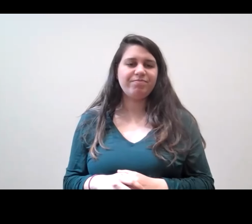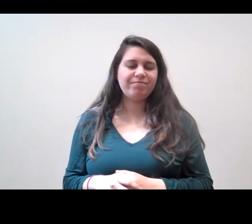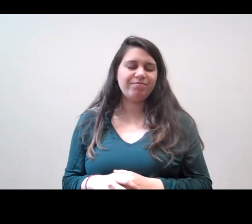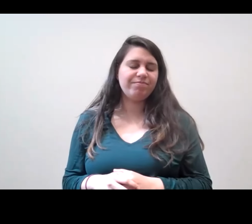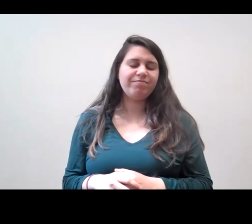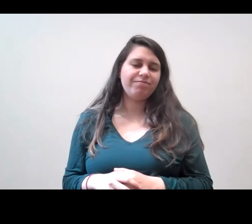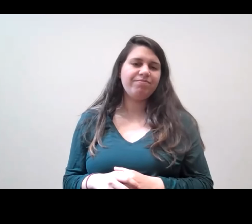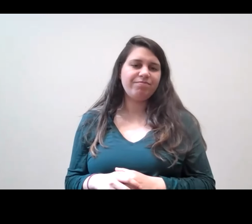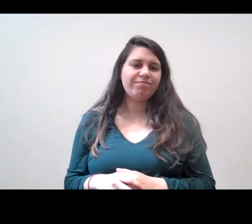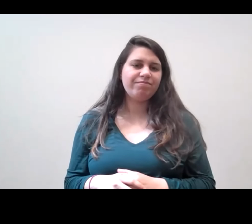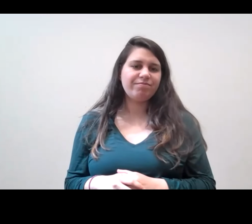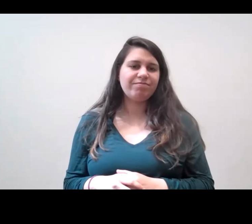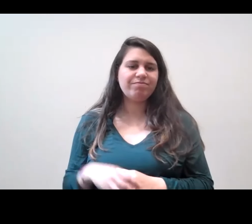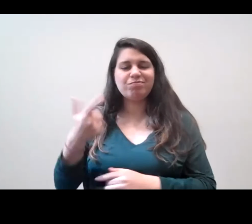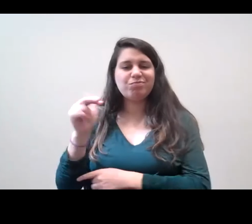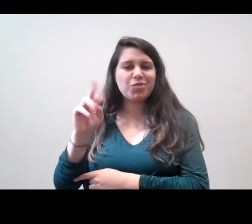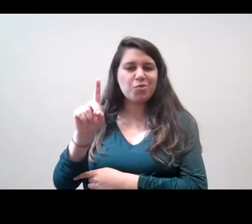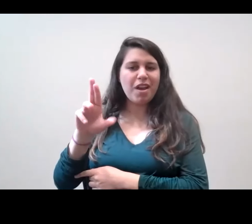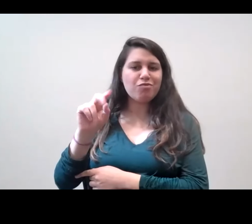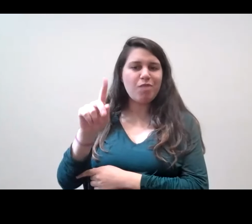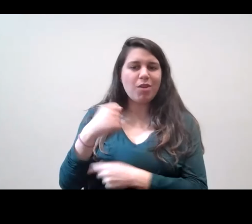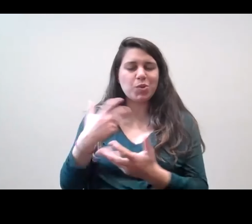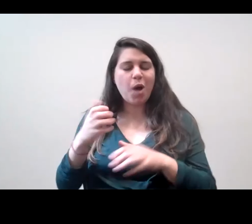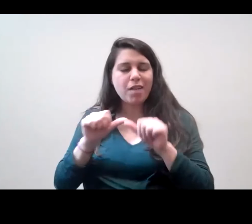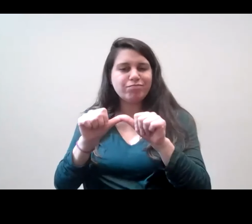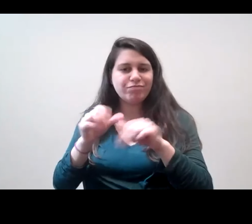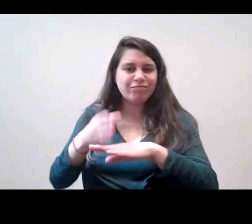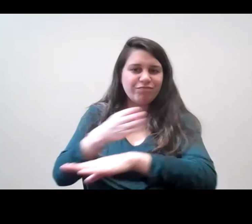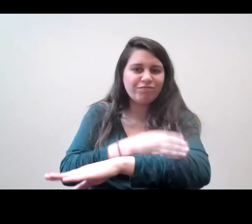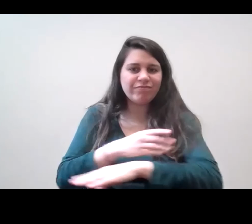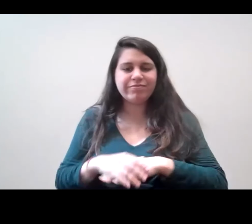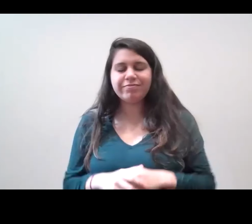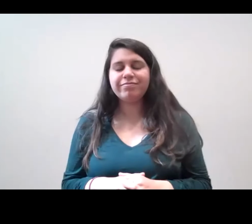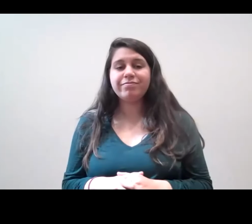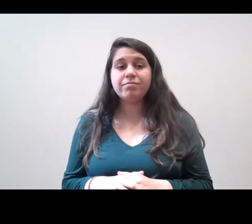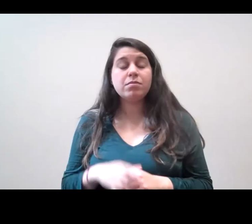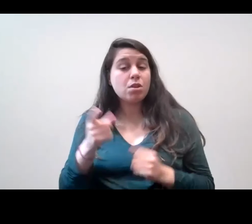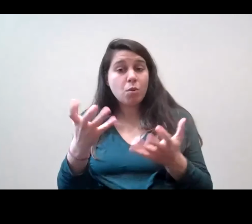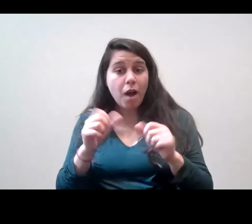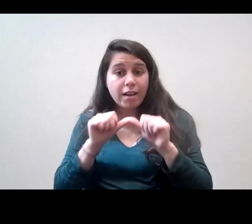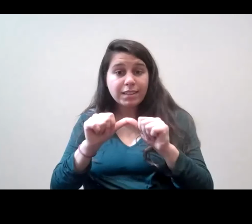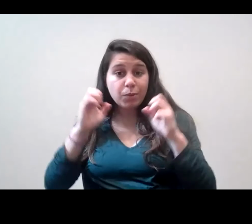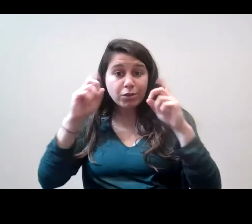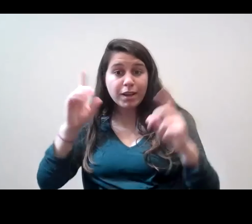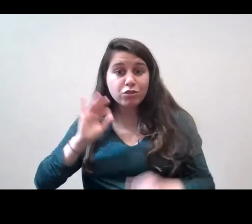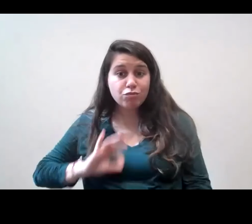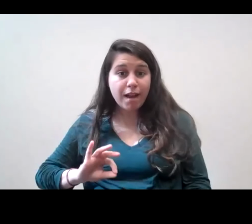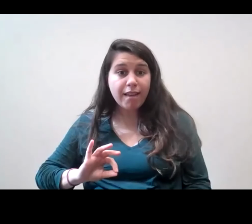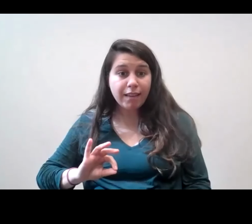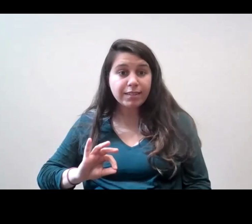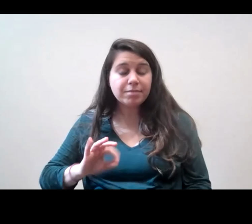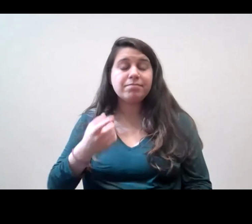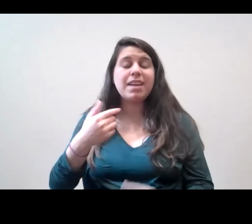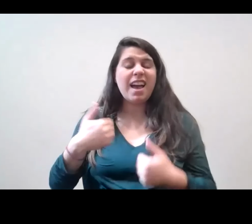here in the Grand Round space. Also, for you to receive continuing education credits, there's an